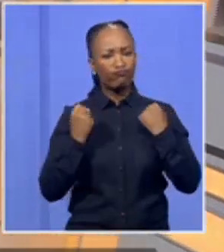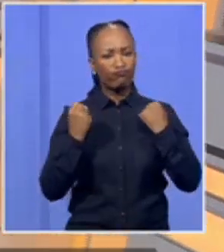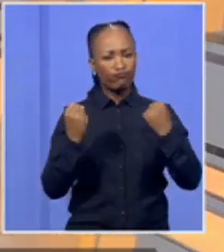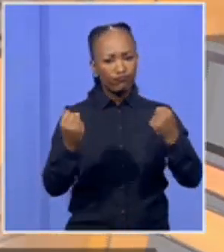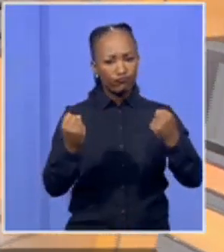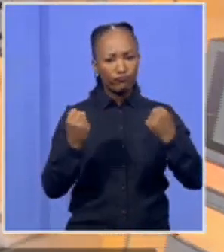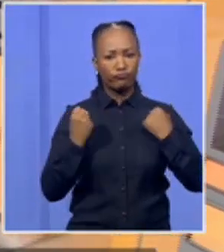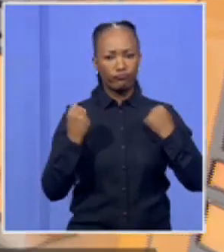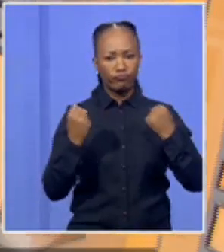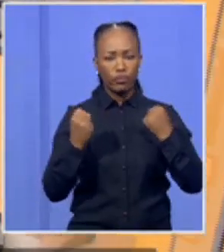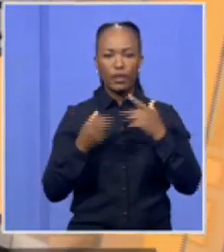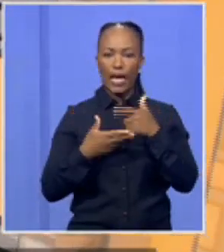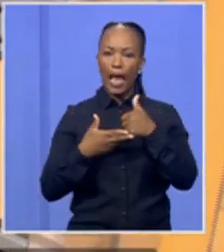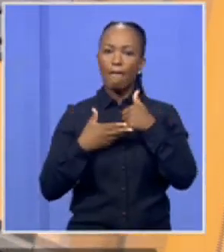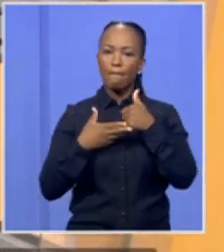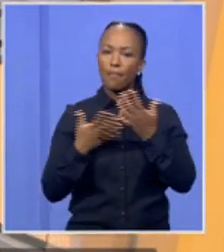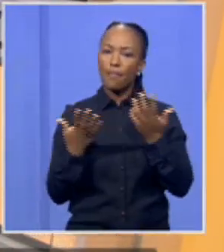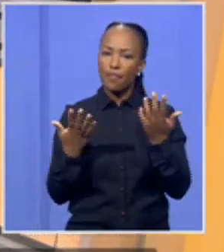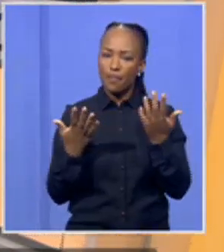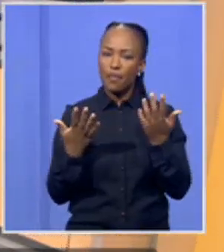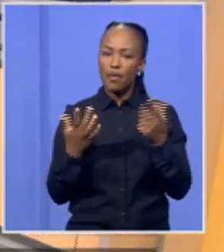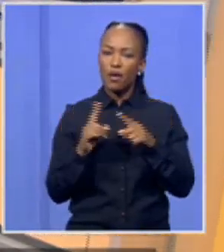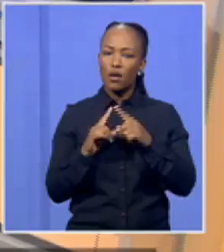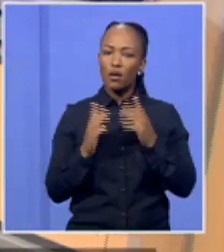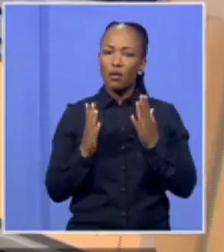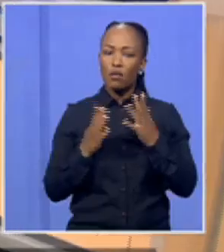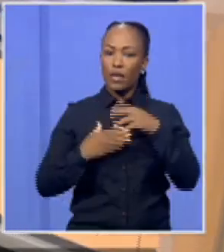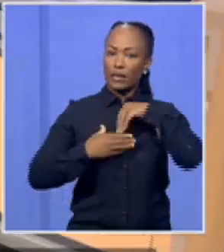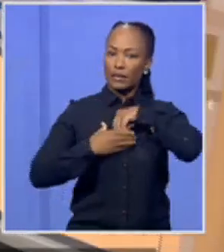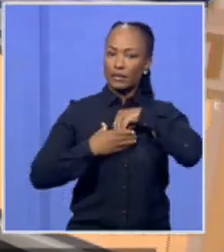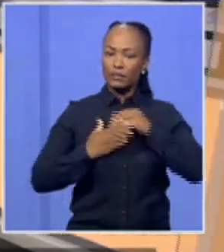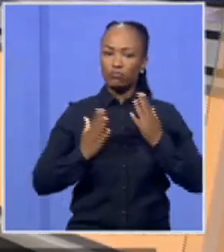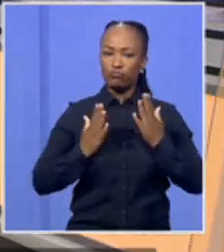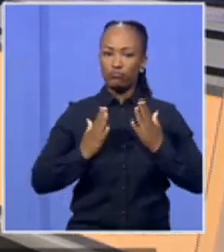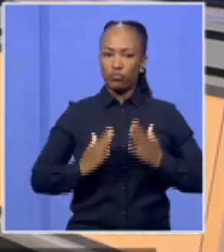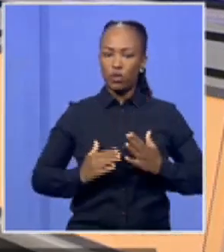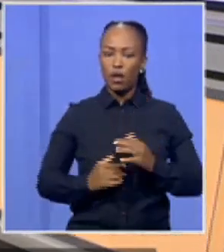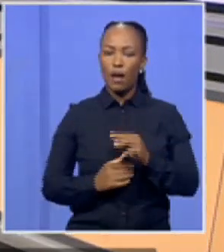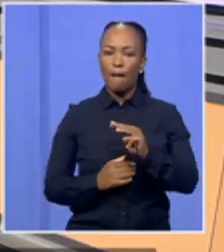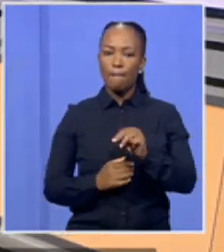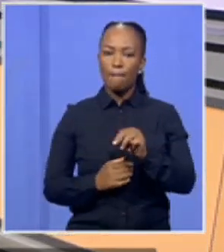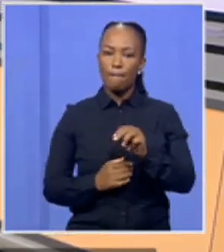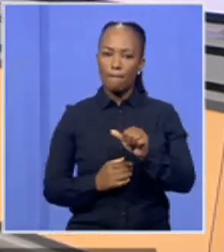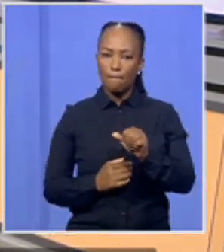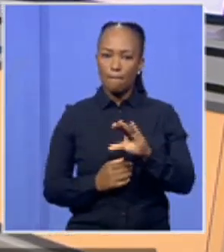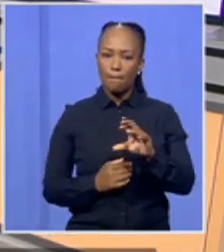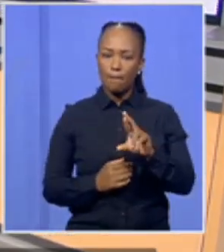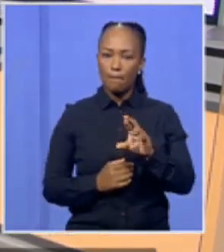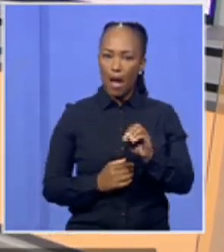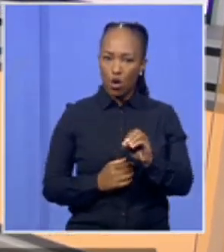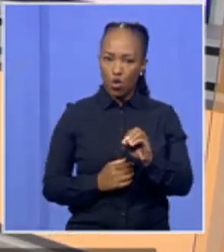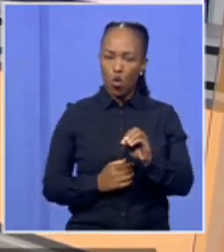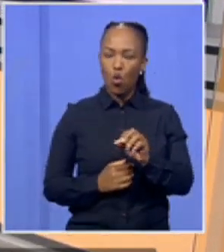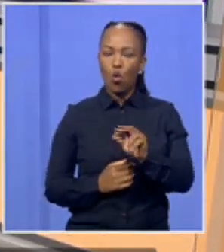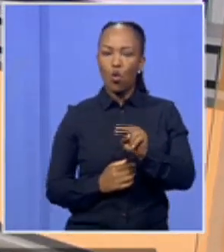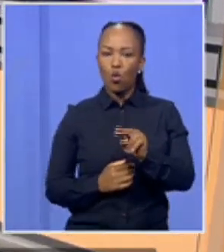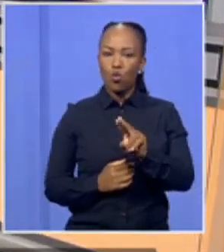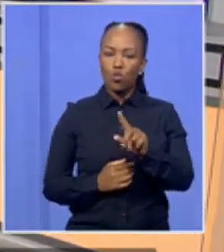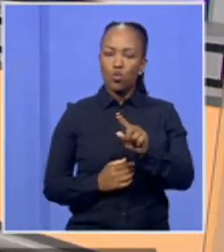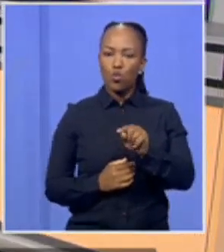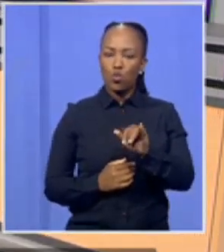as micronutrients, which can then support that for us. Perhaps you can speak to us a little bit more about that and enlighten